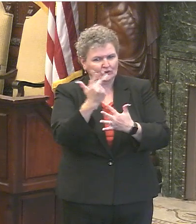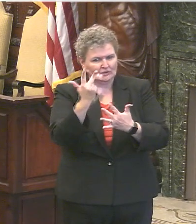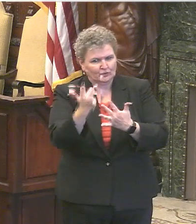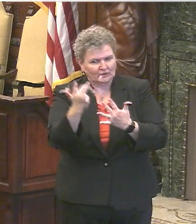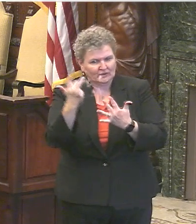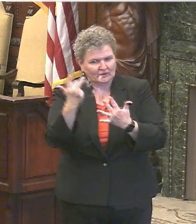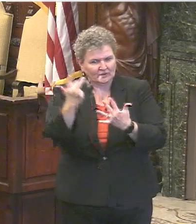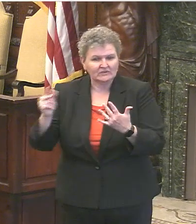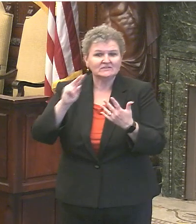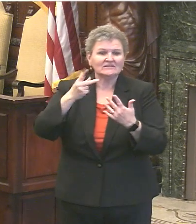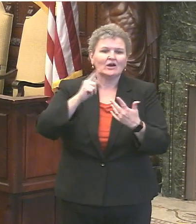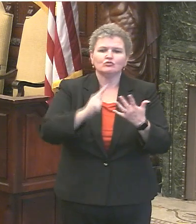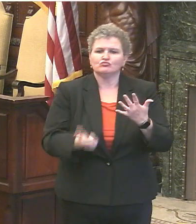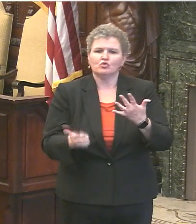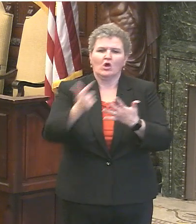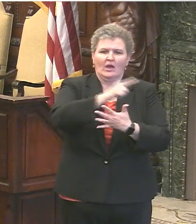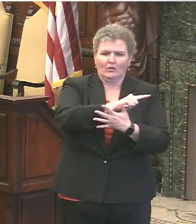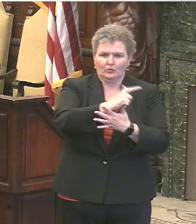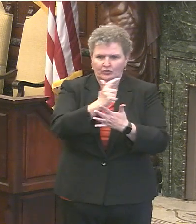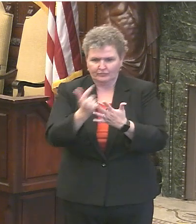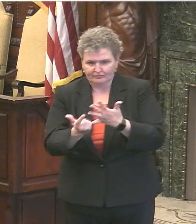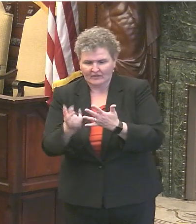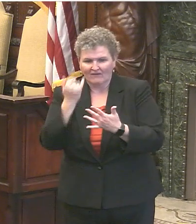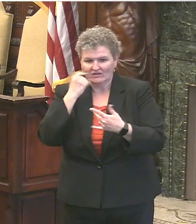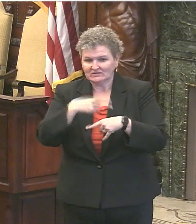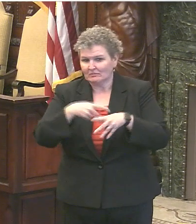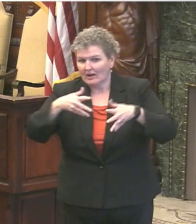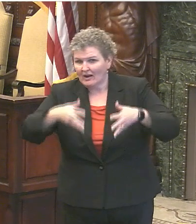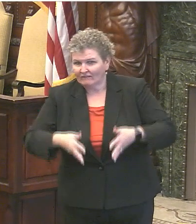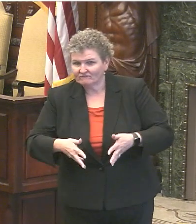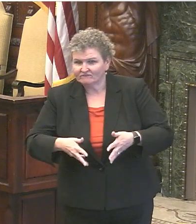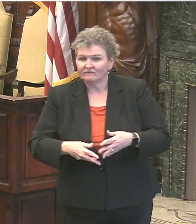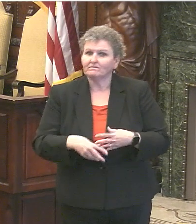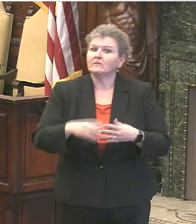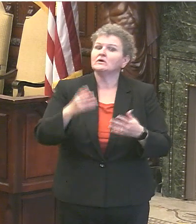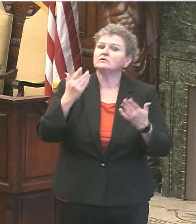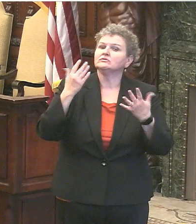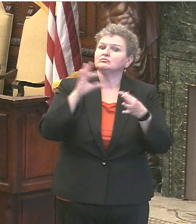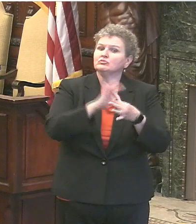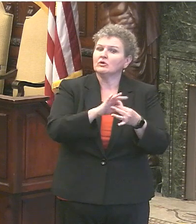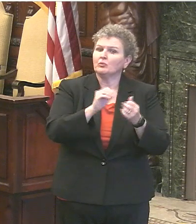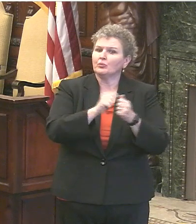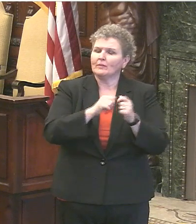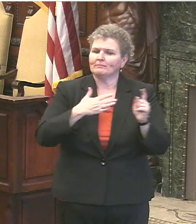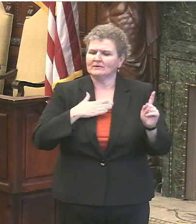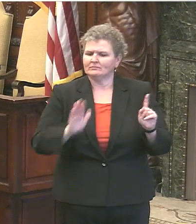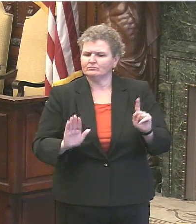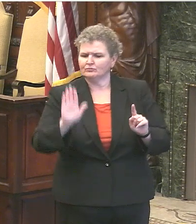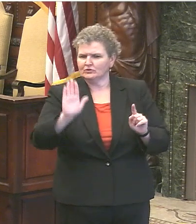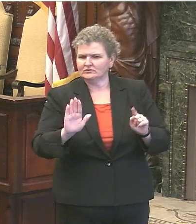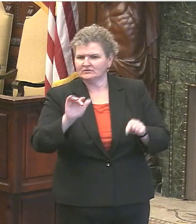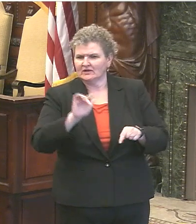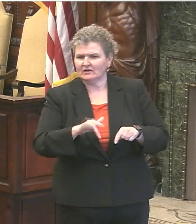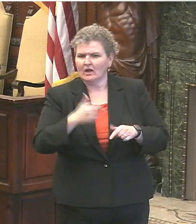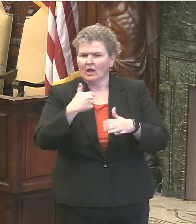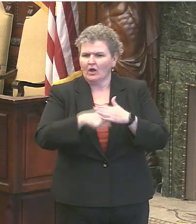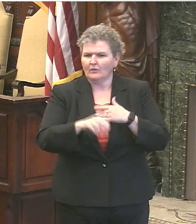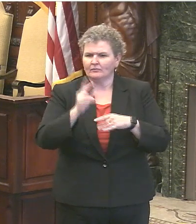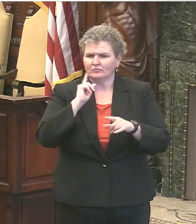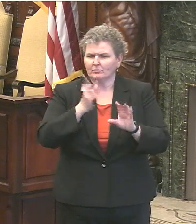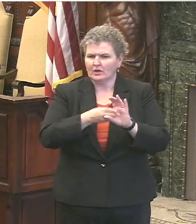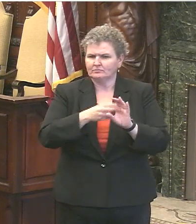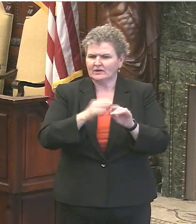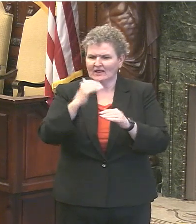of questions if time permits. For those logged in today, please use the raise your hand feature. It can be found under the participants